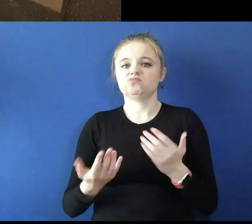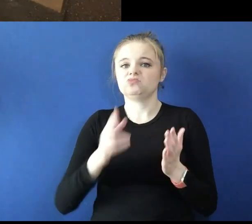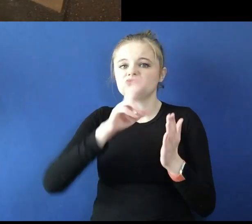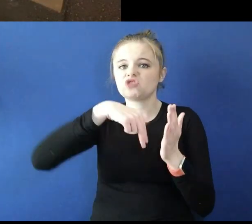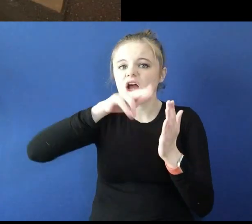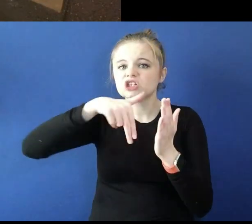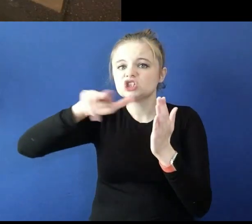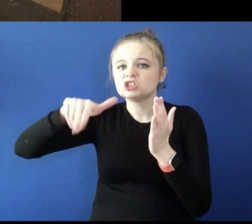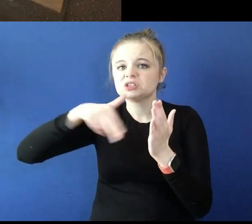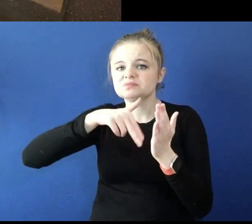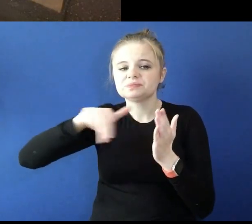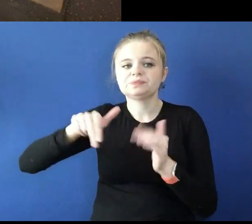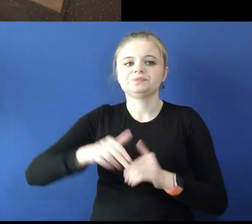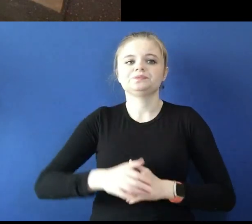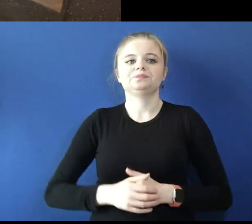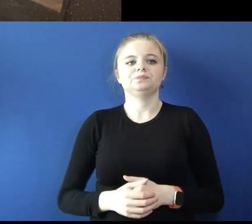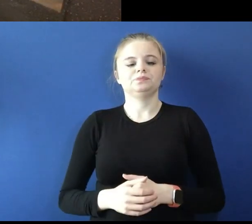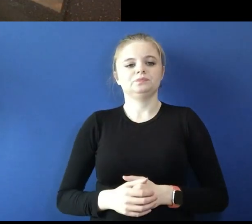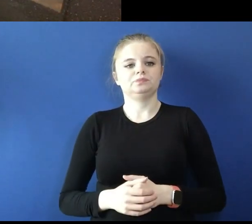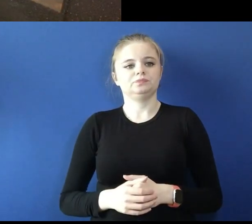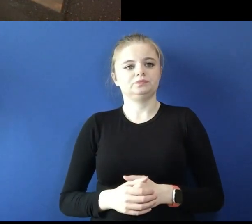brush this